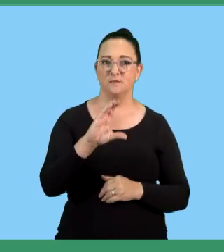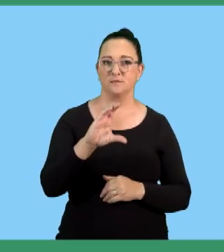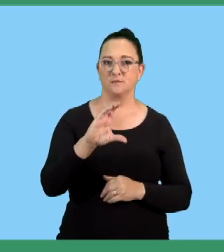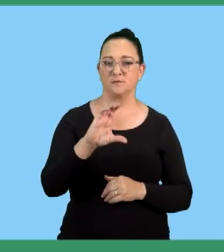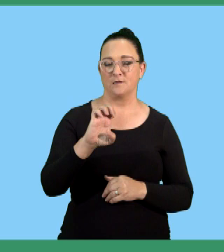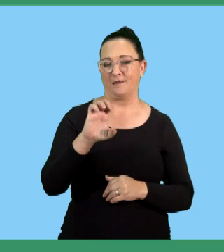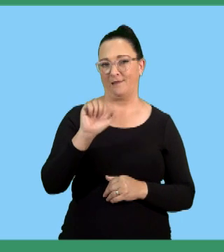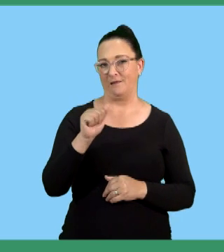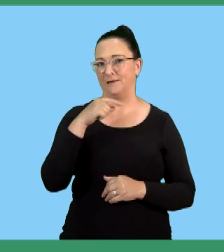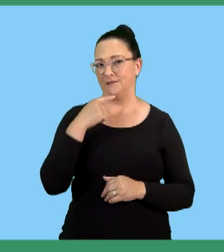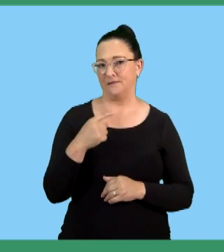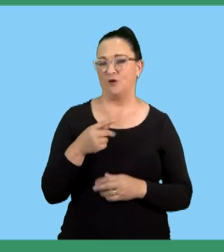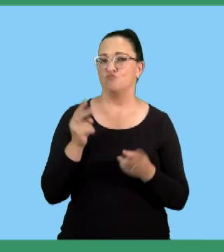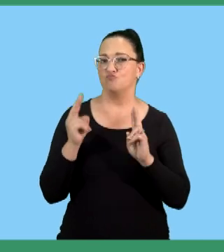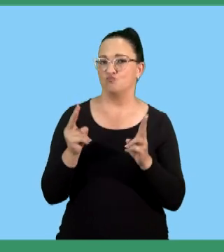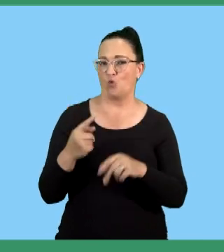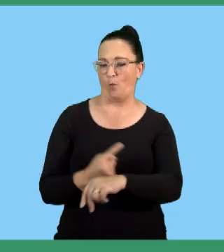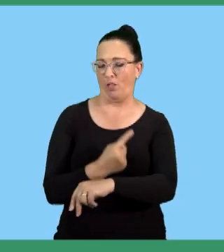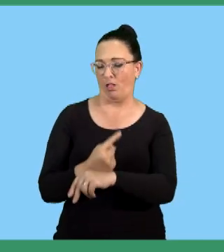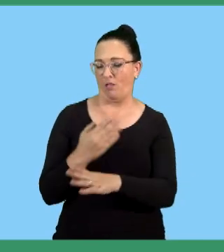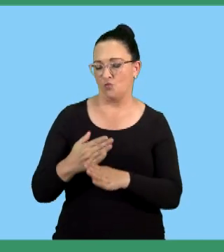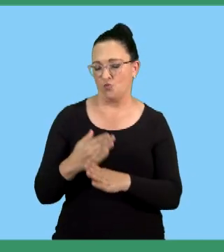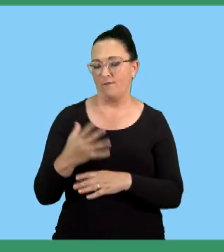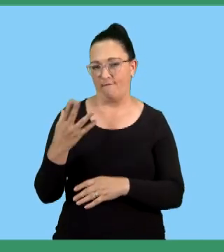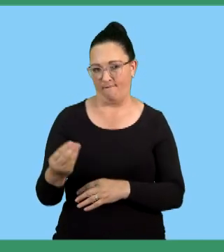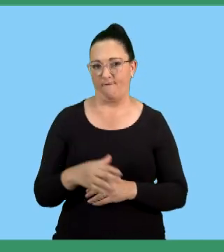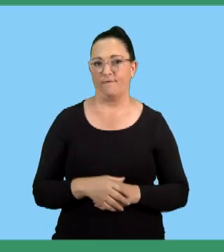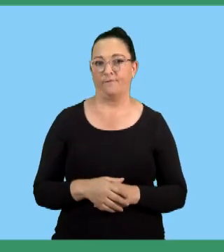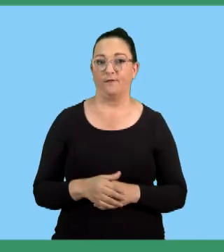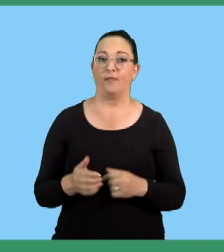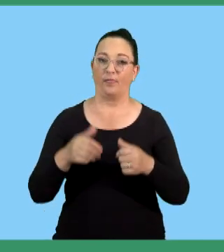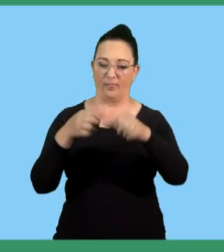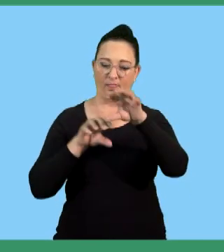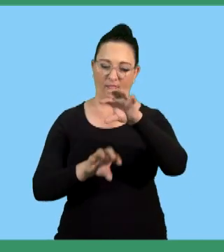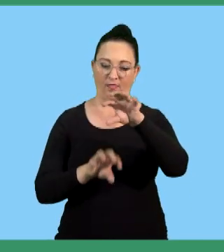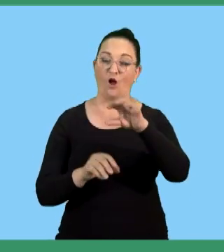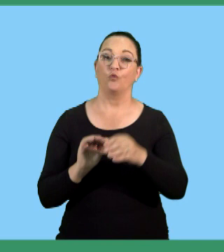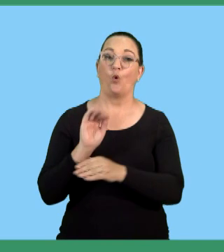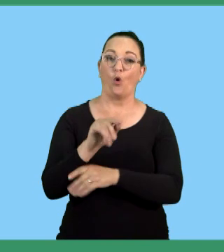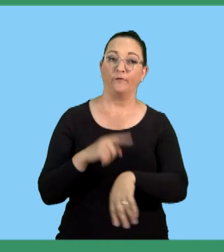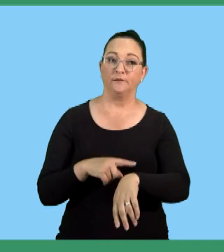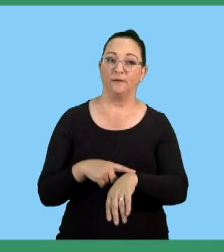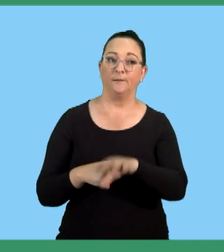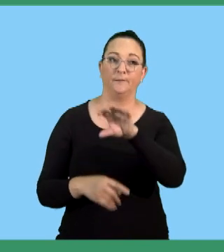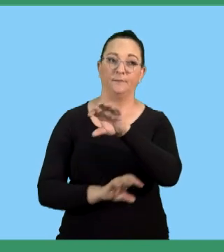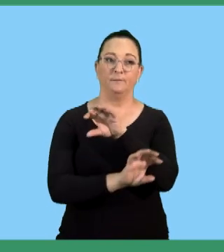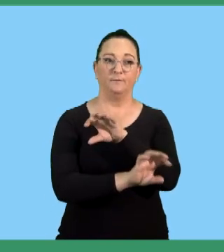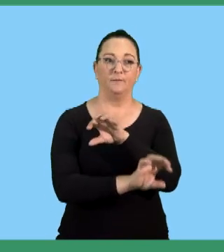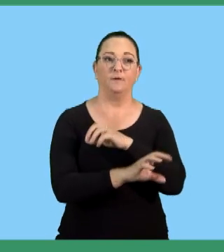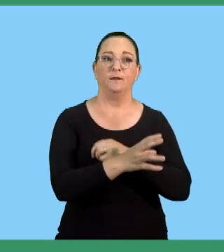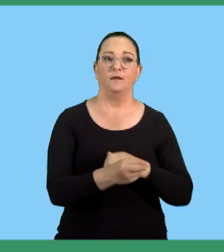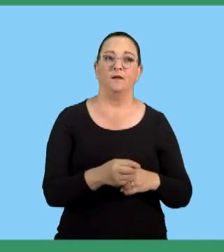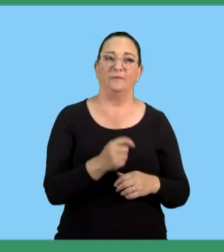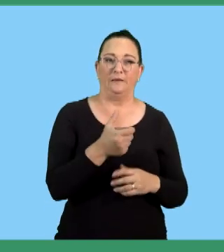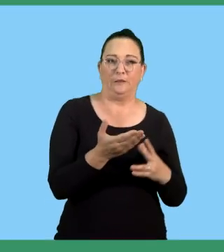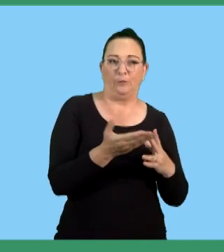got ordinary hours of work. There's ordinary hours of work. There's overtime. And what else?